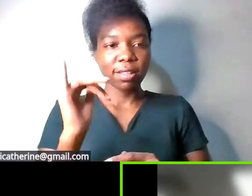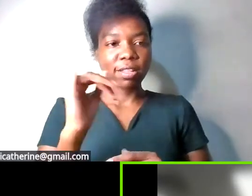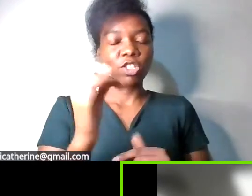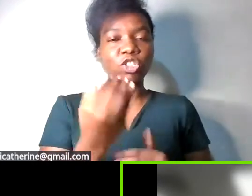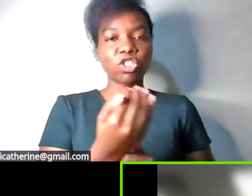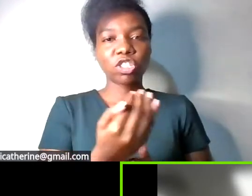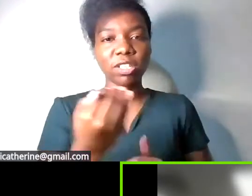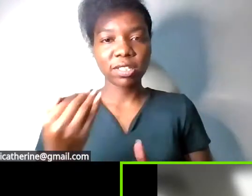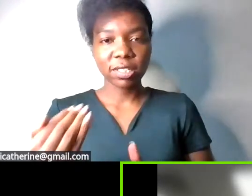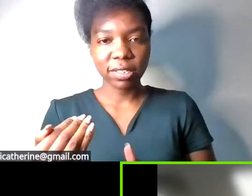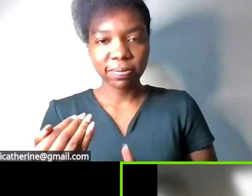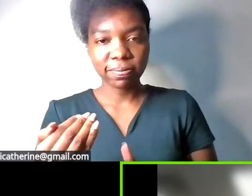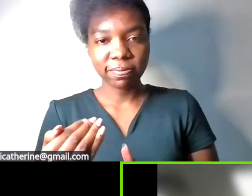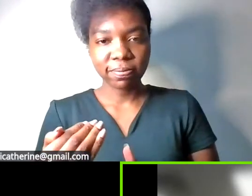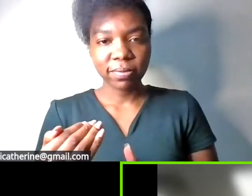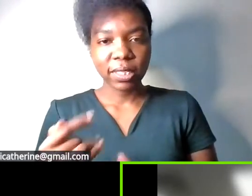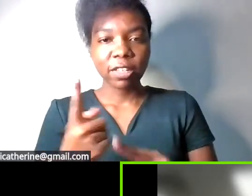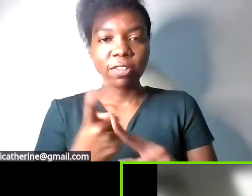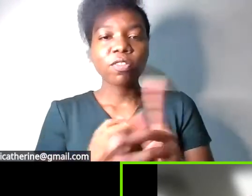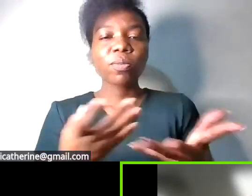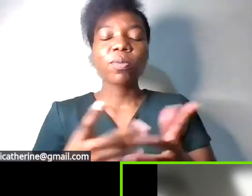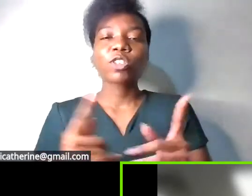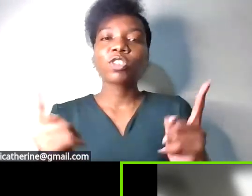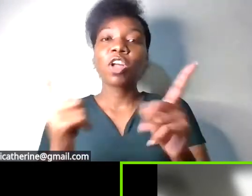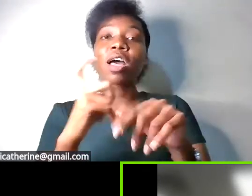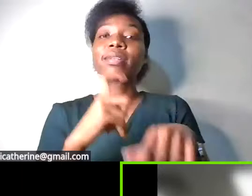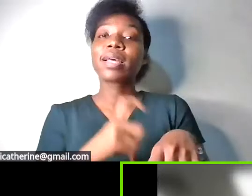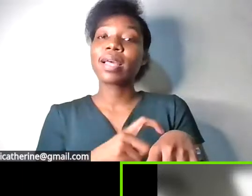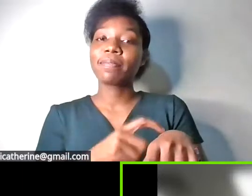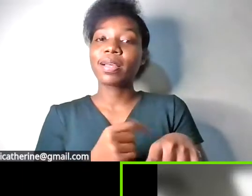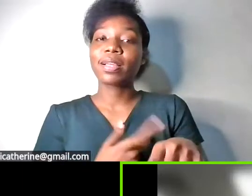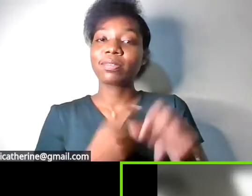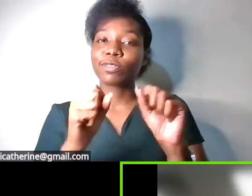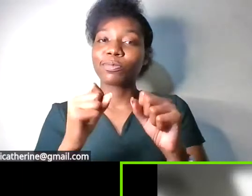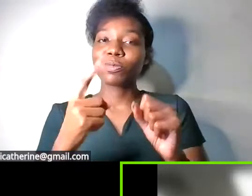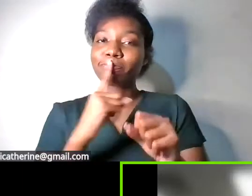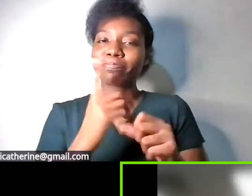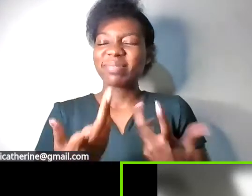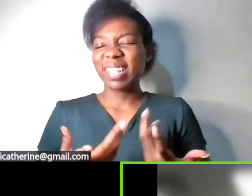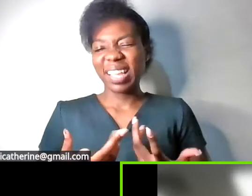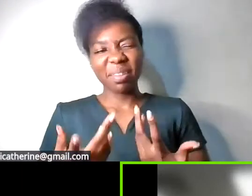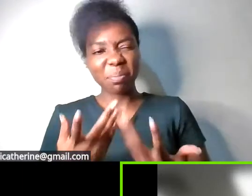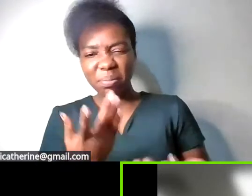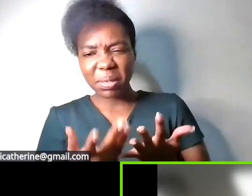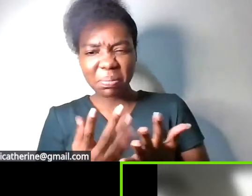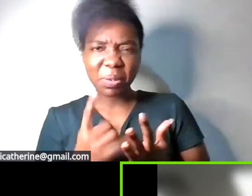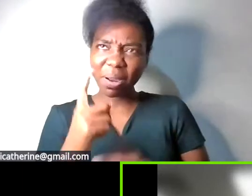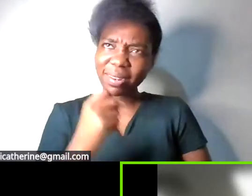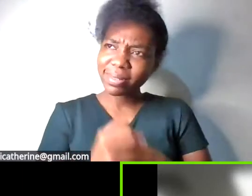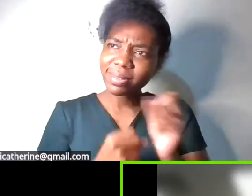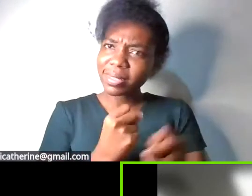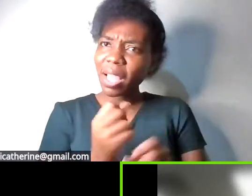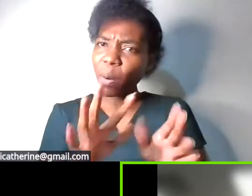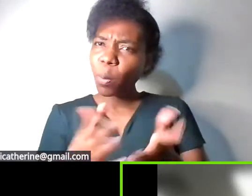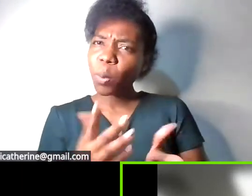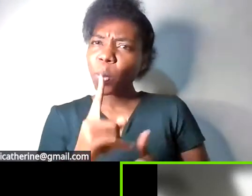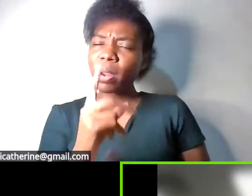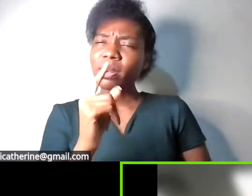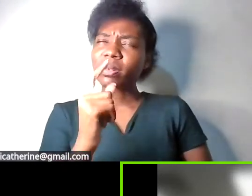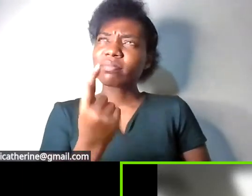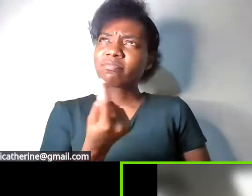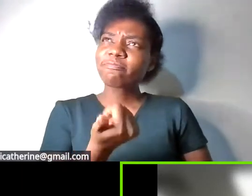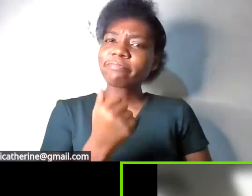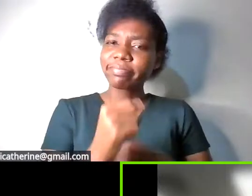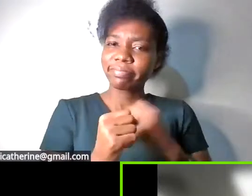in this short time, let's say from a year to a year and a half, and then we not teaching